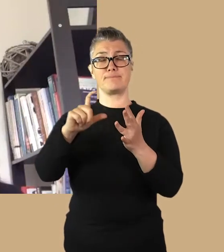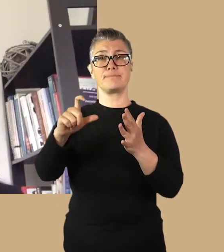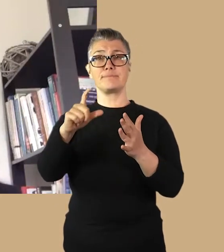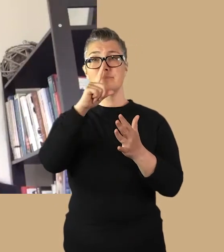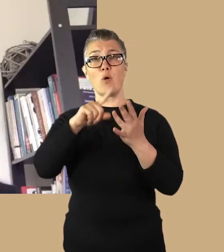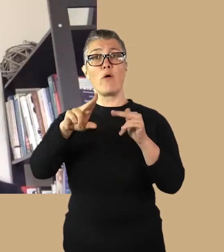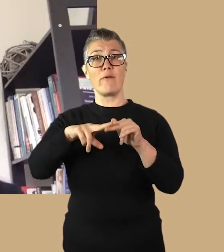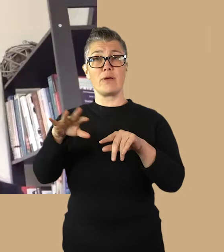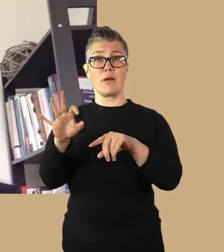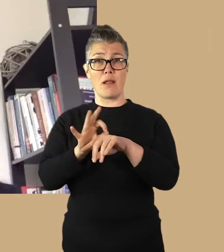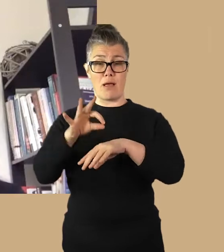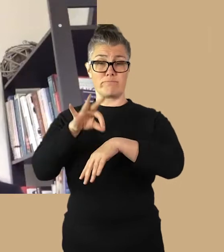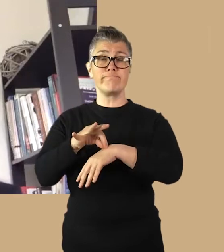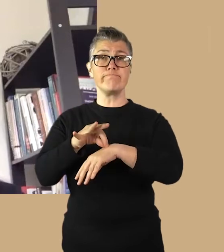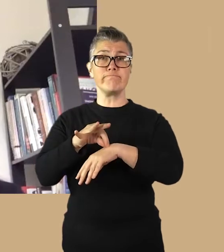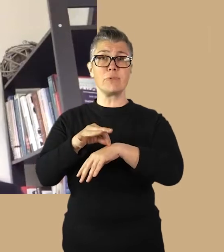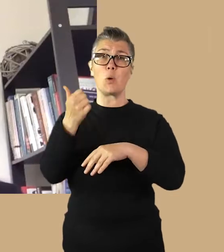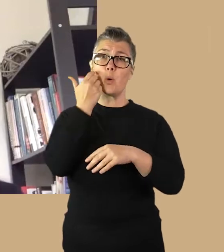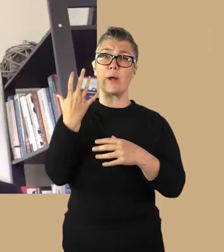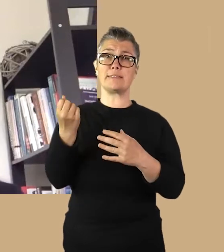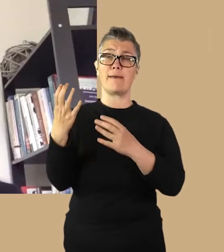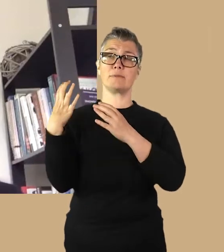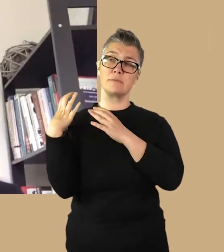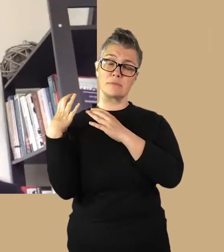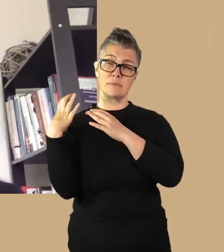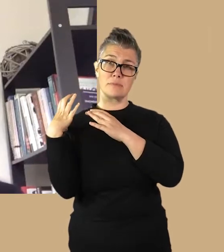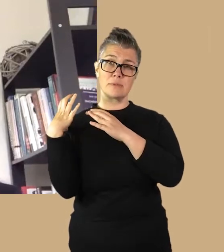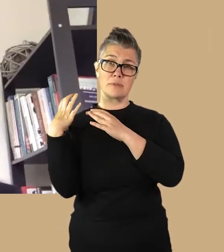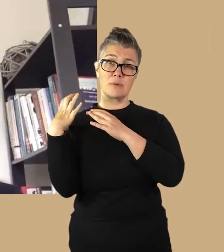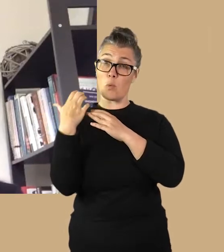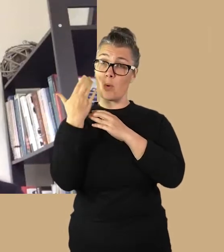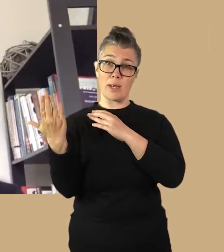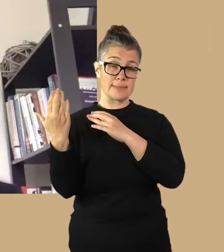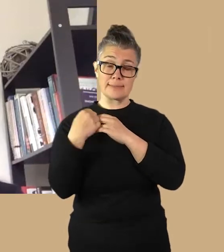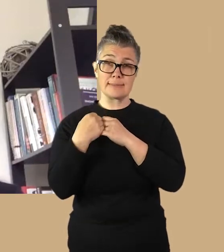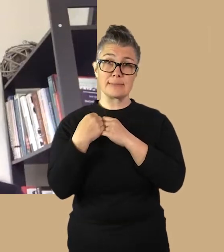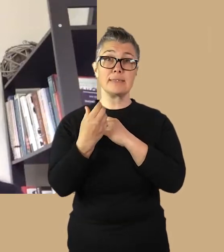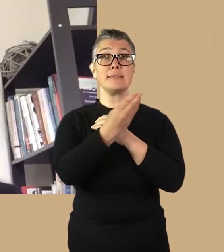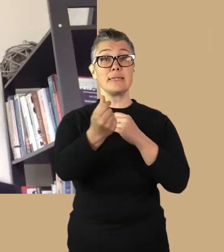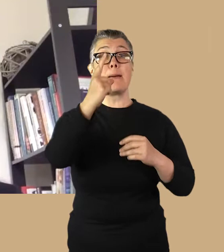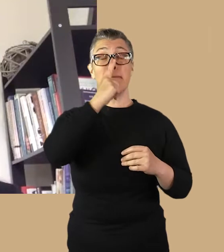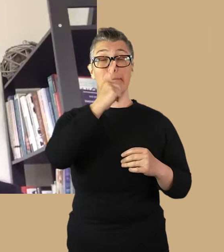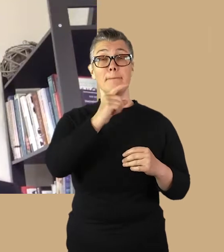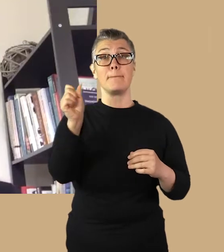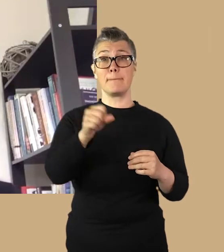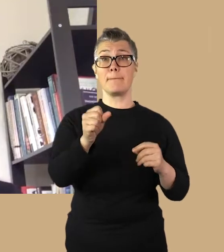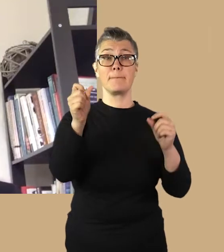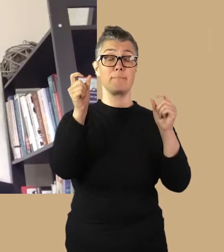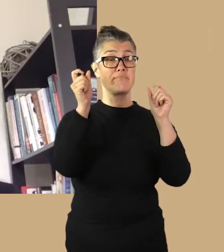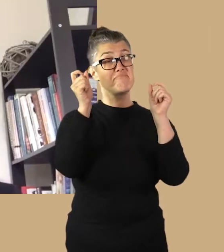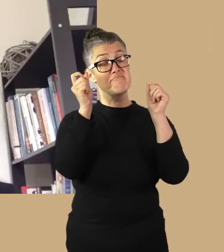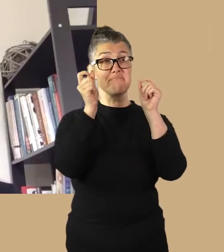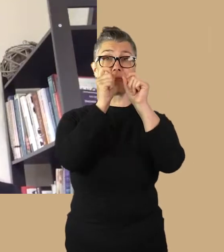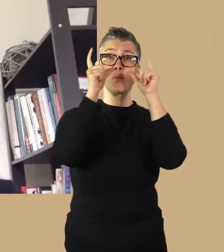issue exists that you always have to carry that burden with you. Some people are aware